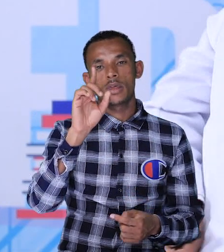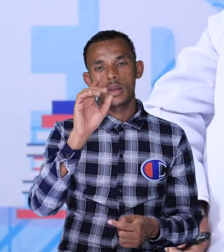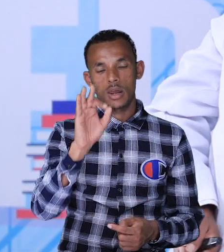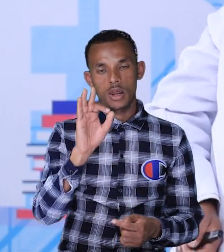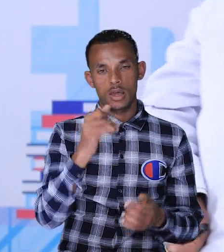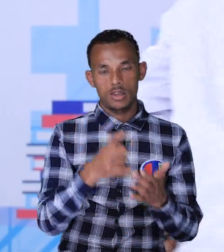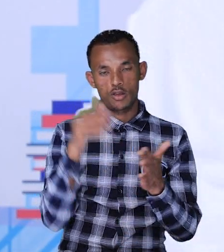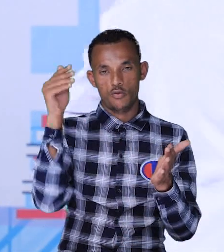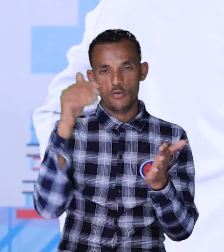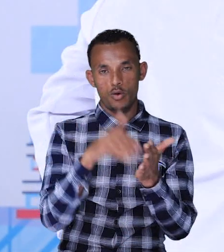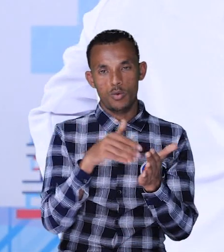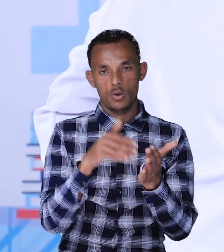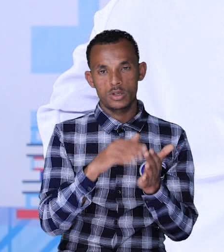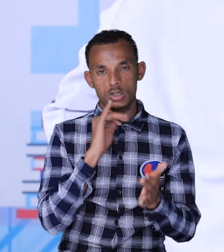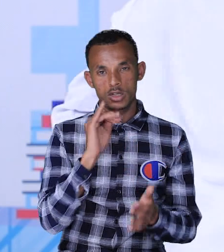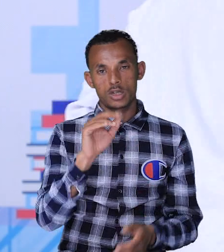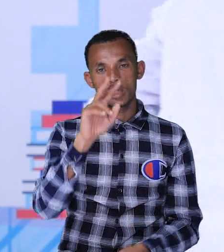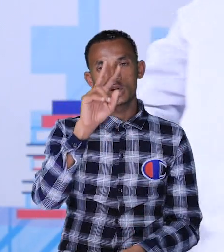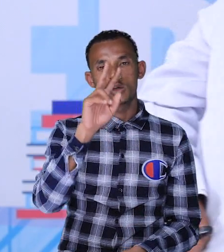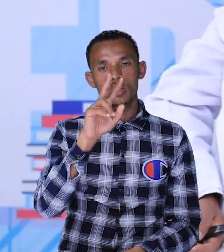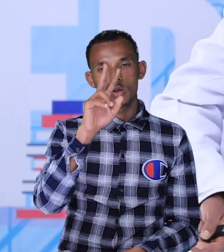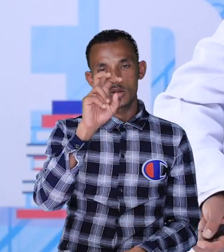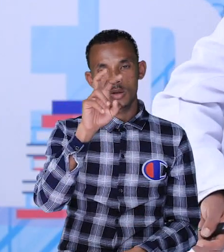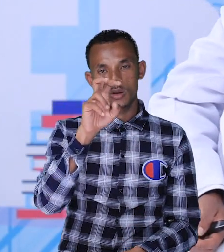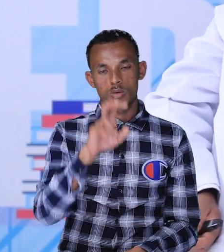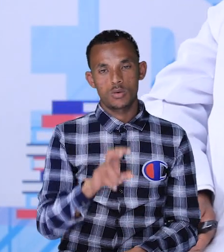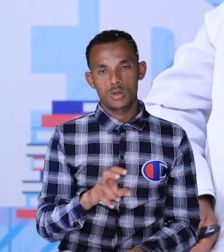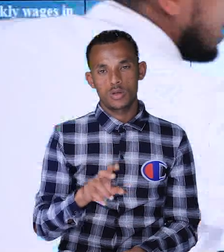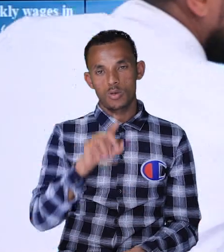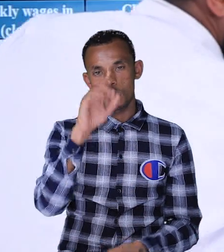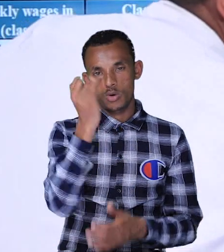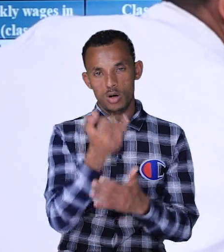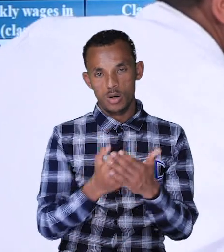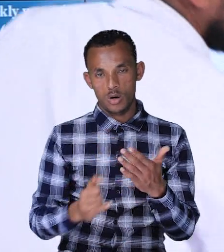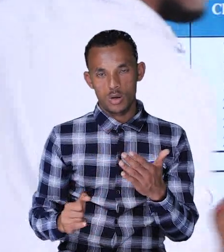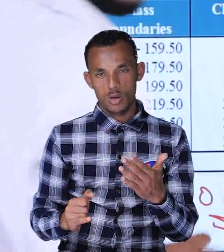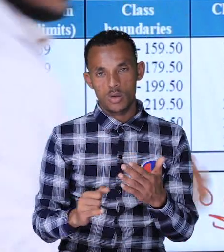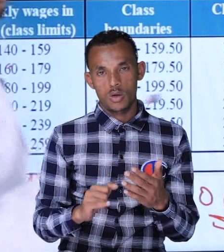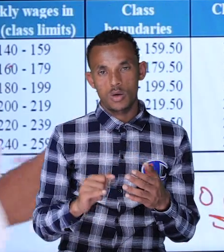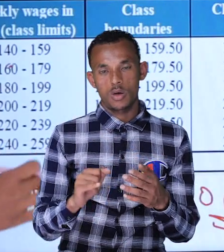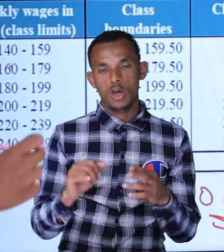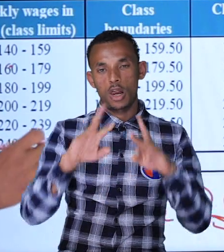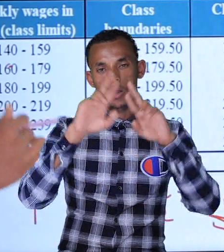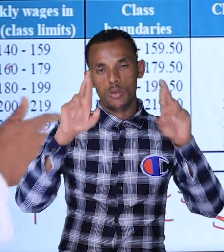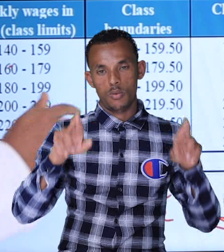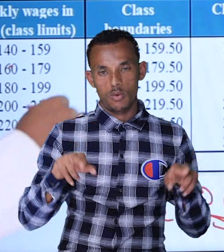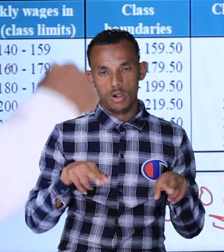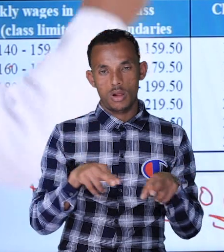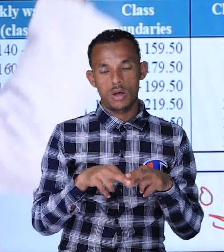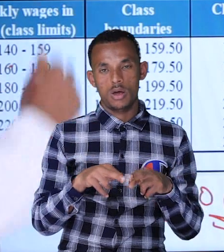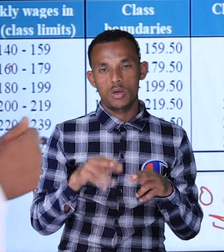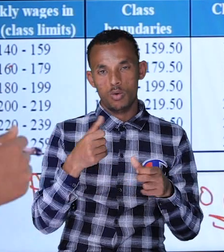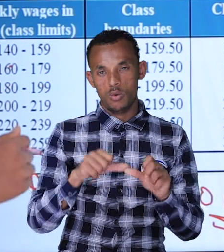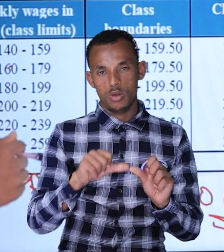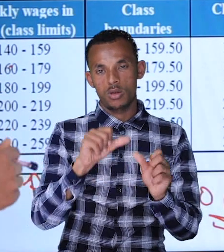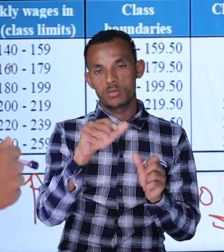179. So its frequency is, it is 20. So just you draw a rectangular here. So you